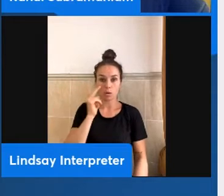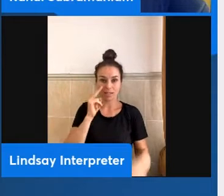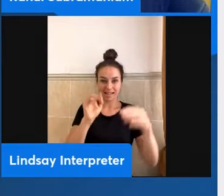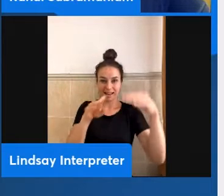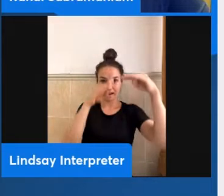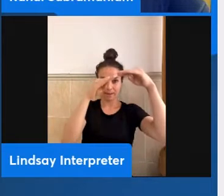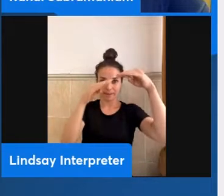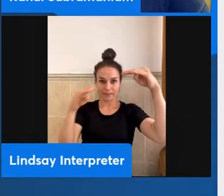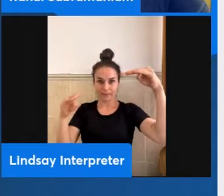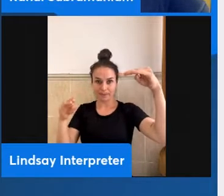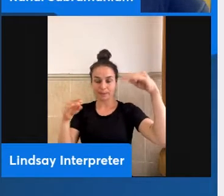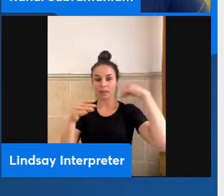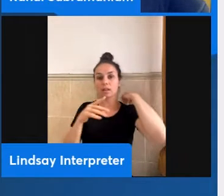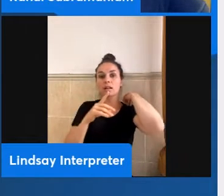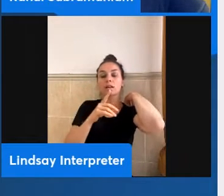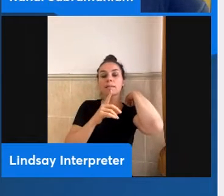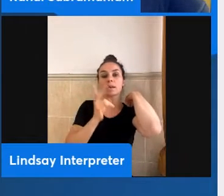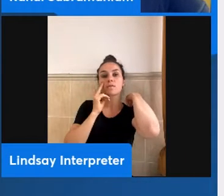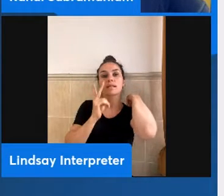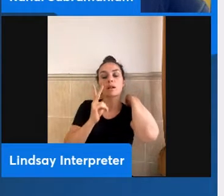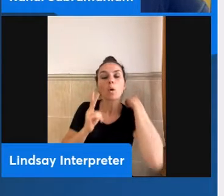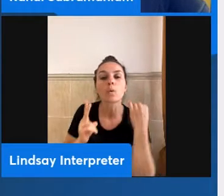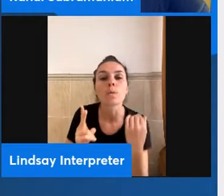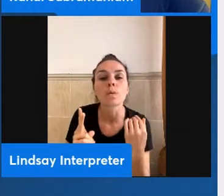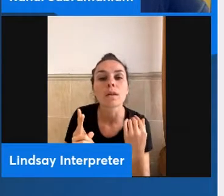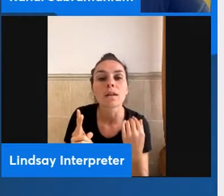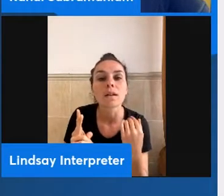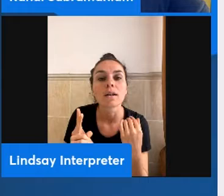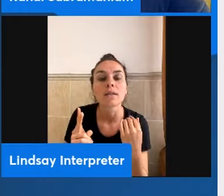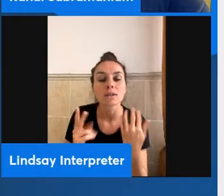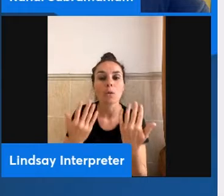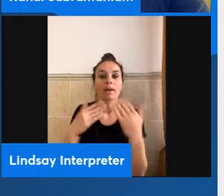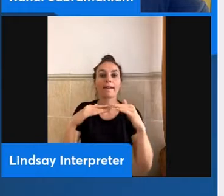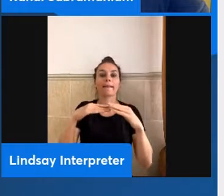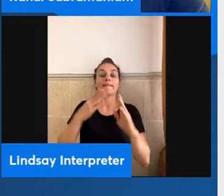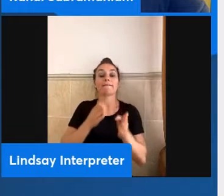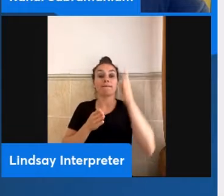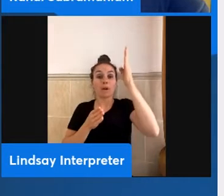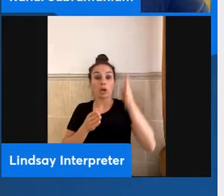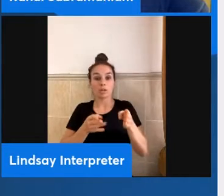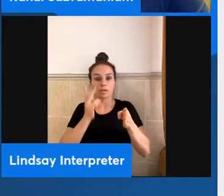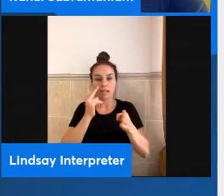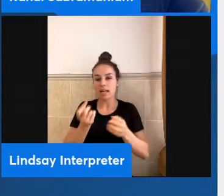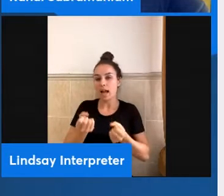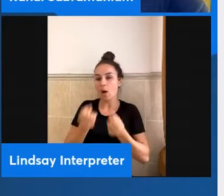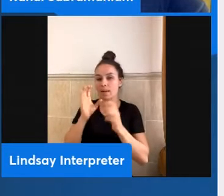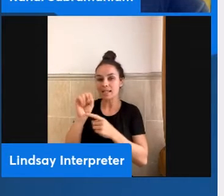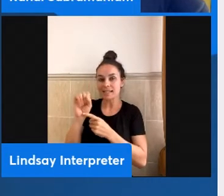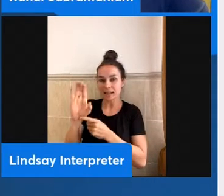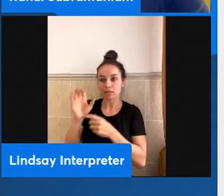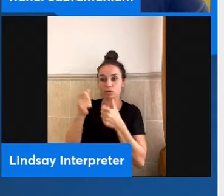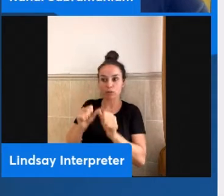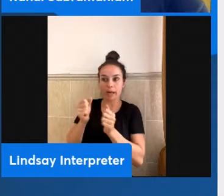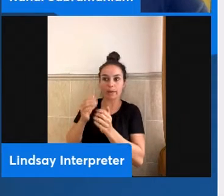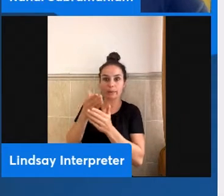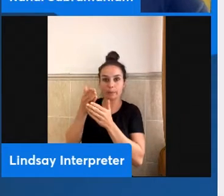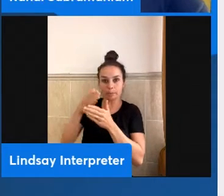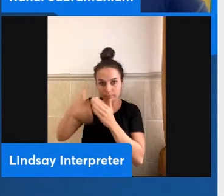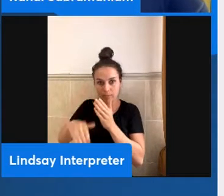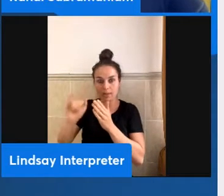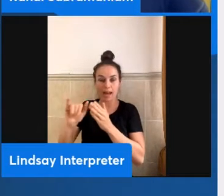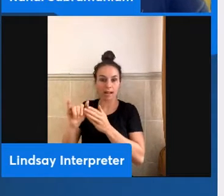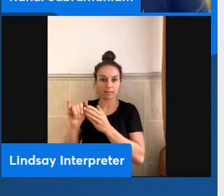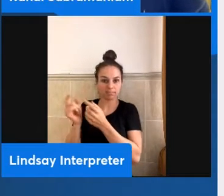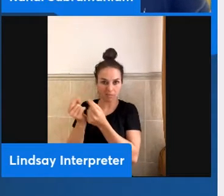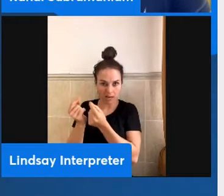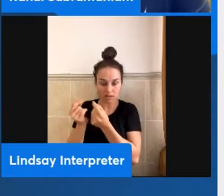is seconds to complete the same amount of tasks. So I guess what a really cool finding is, if you just simply switch from